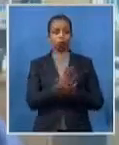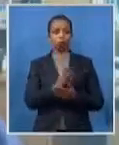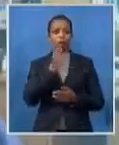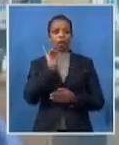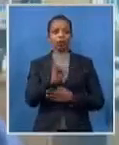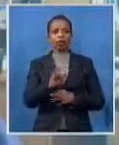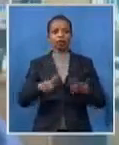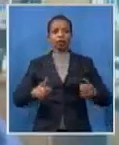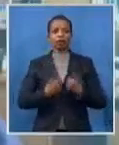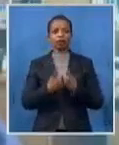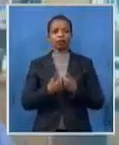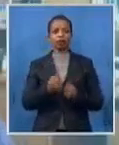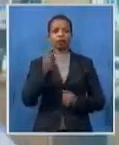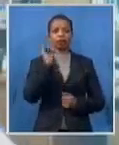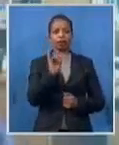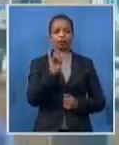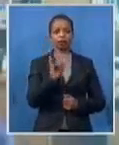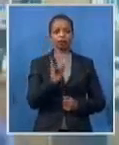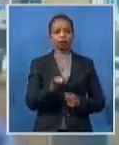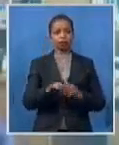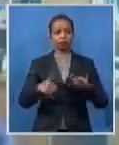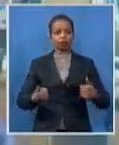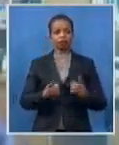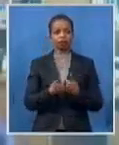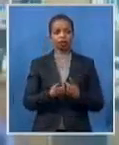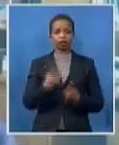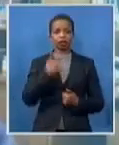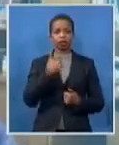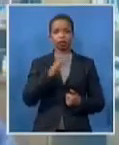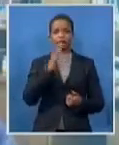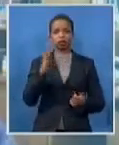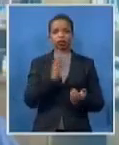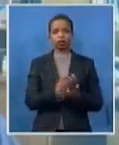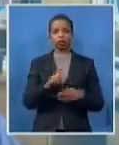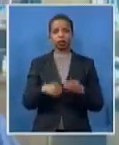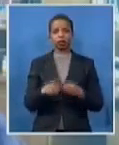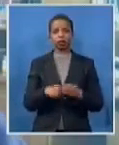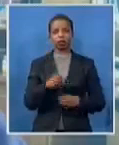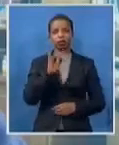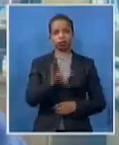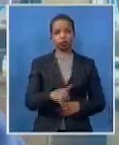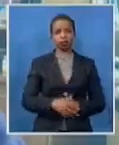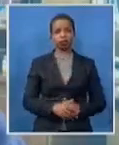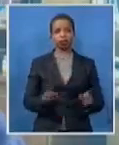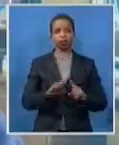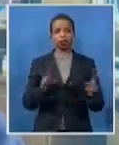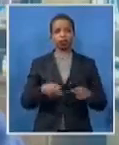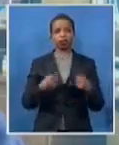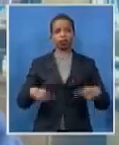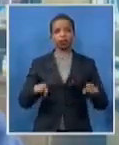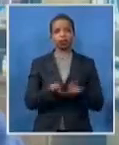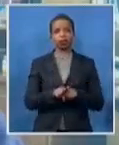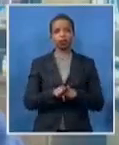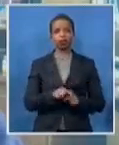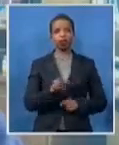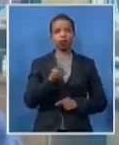it. I think we have to look to South Africa's entrepreneurs to get firms